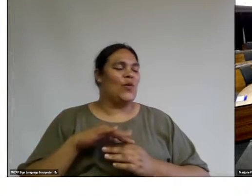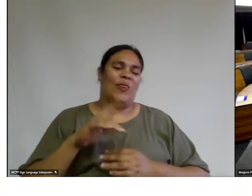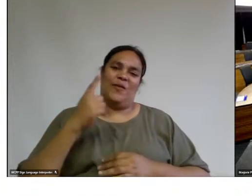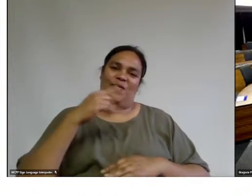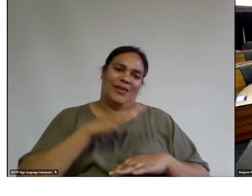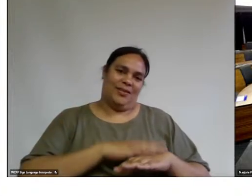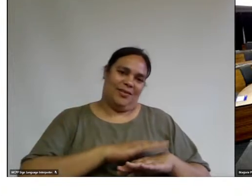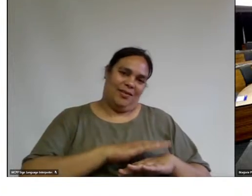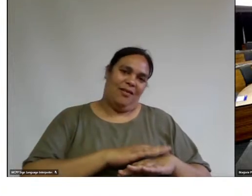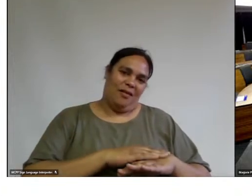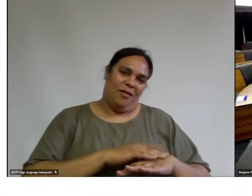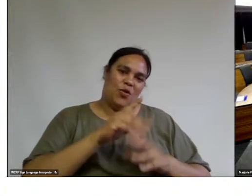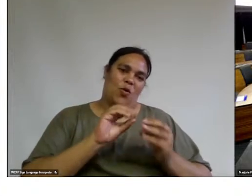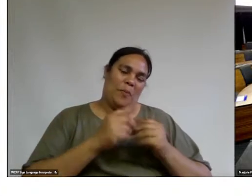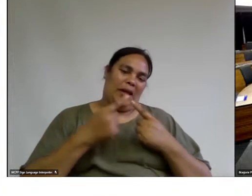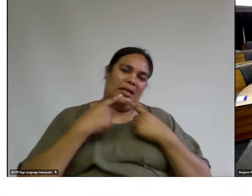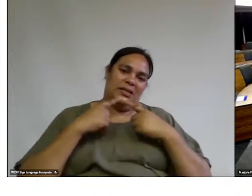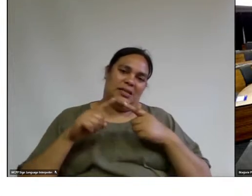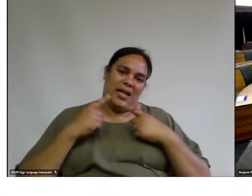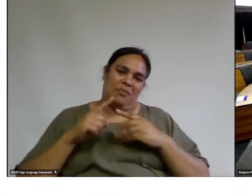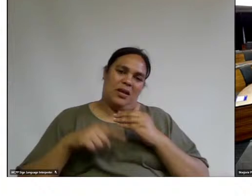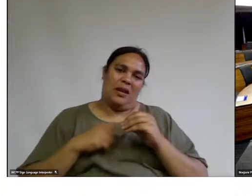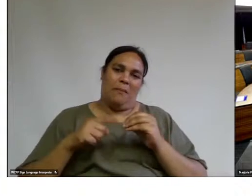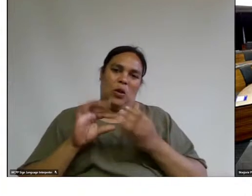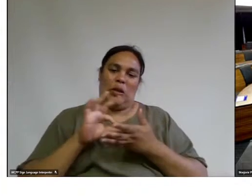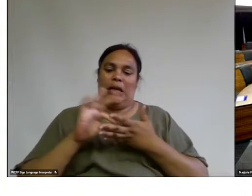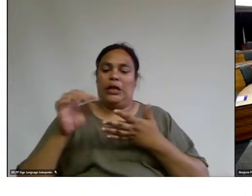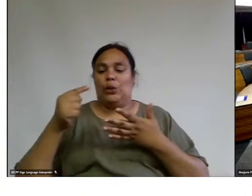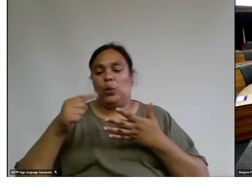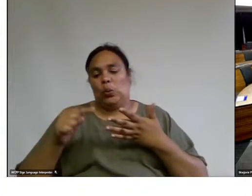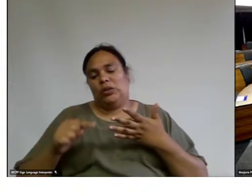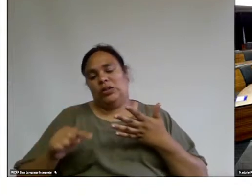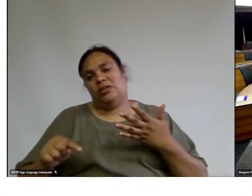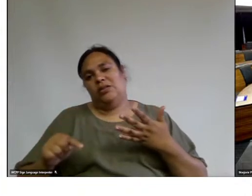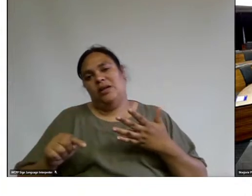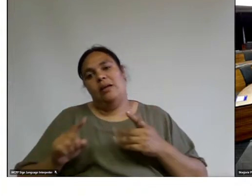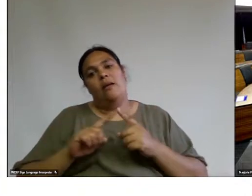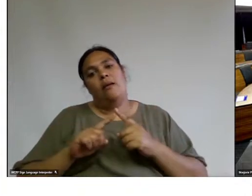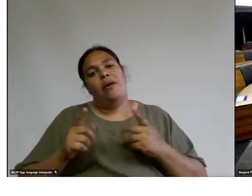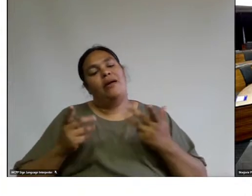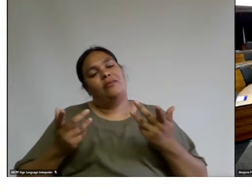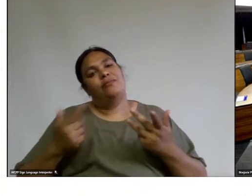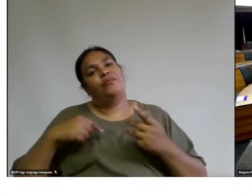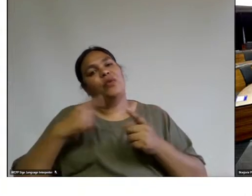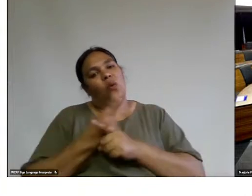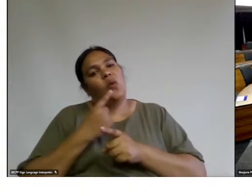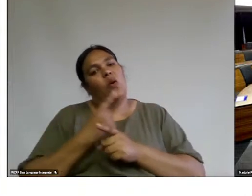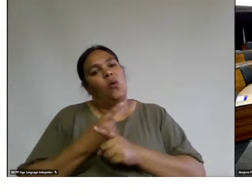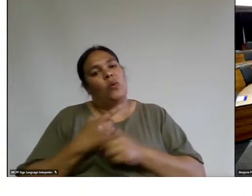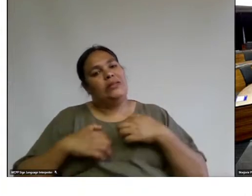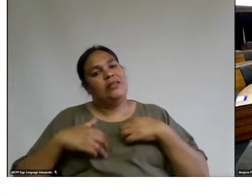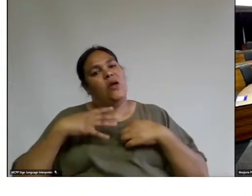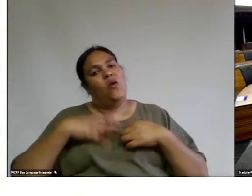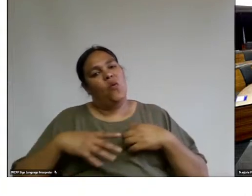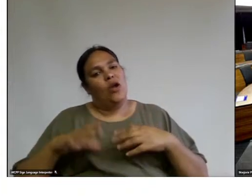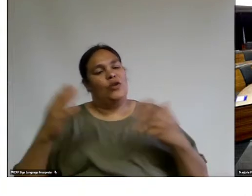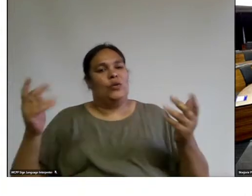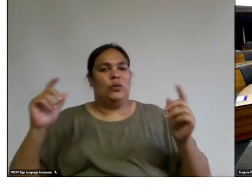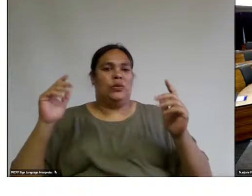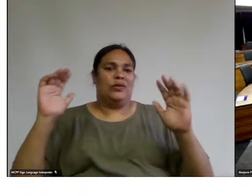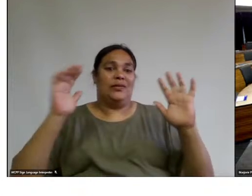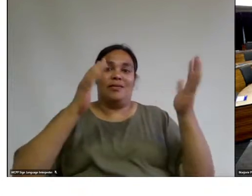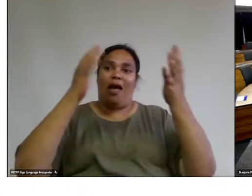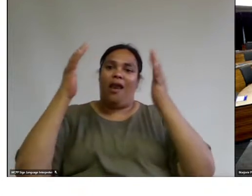are making that statement around the clean audit. But obviously, we always would like to celebrate a